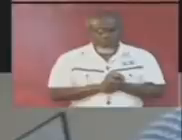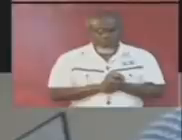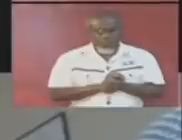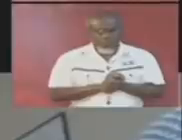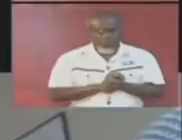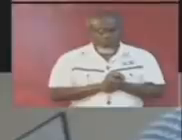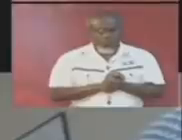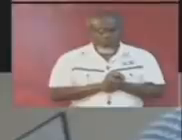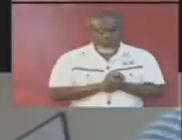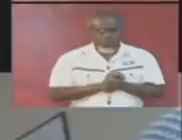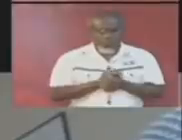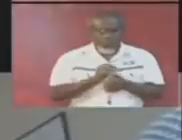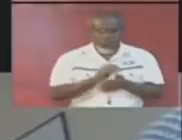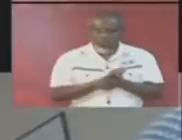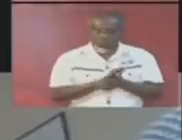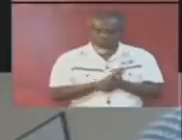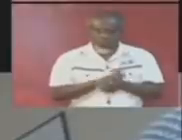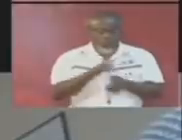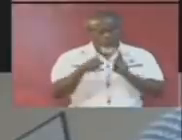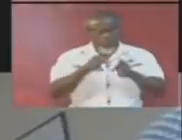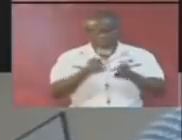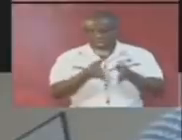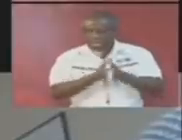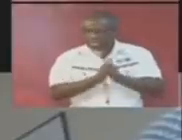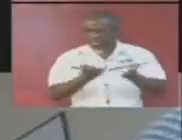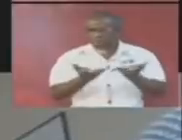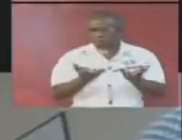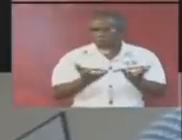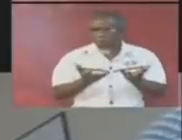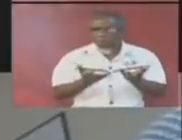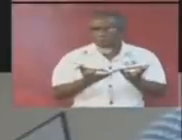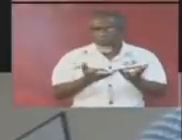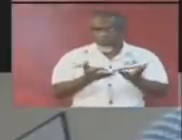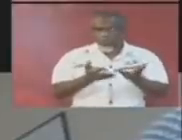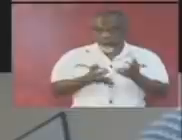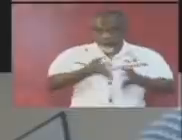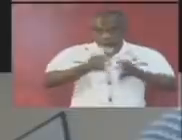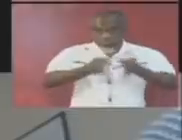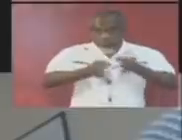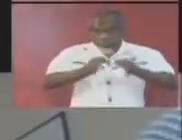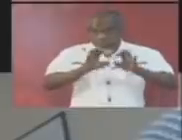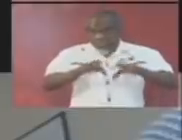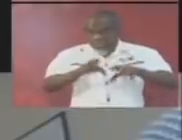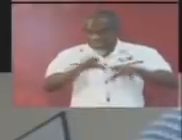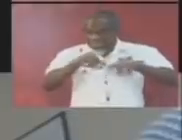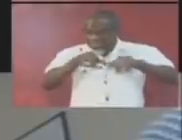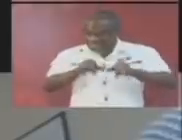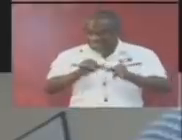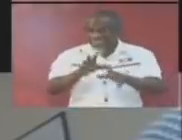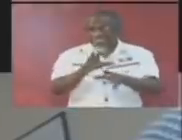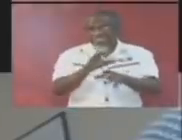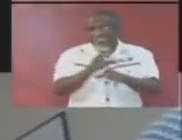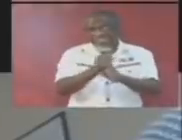So people are asking if you can still be